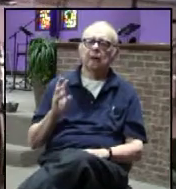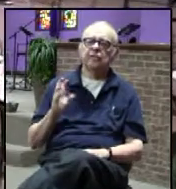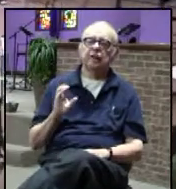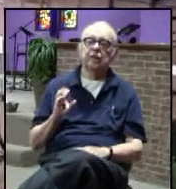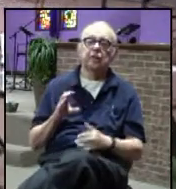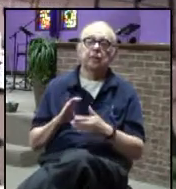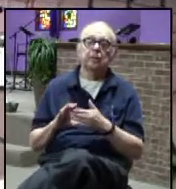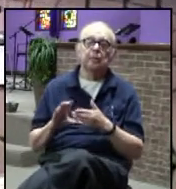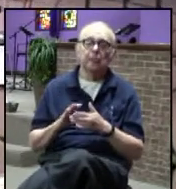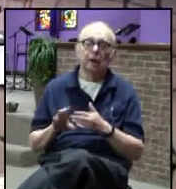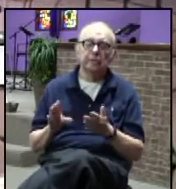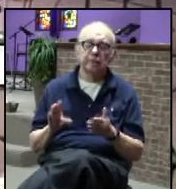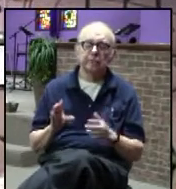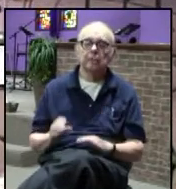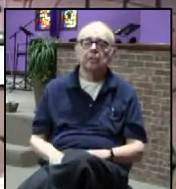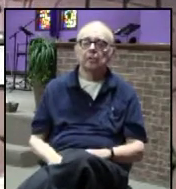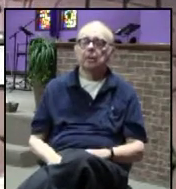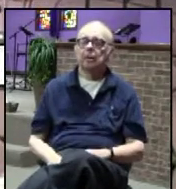$600